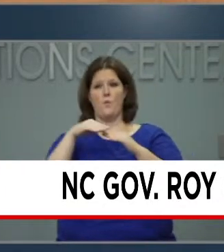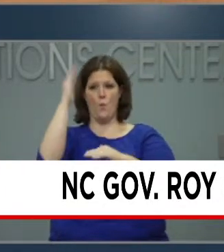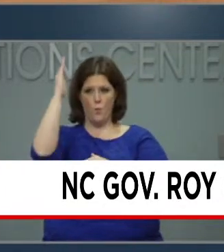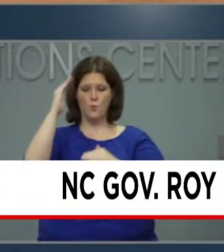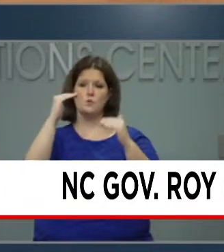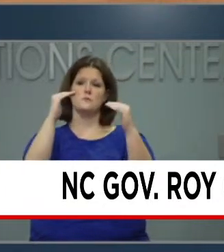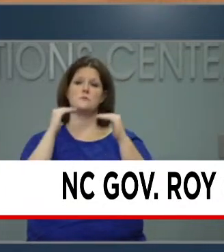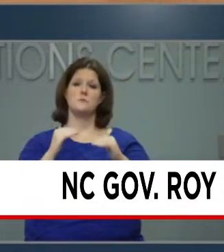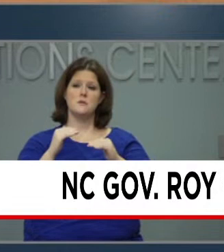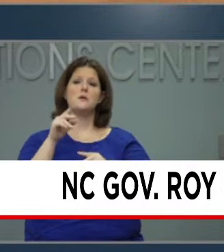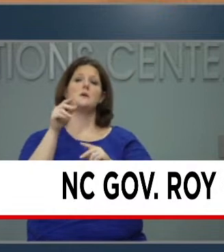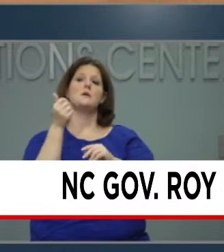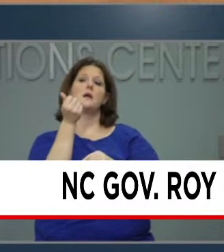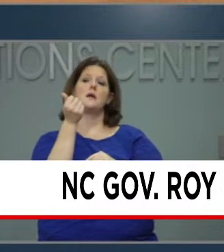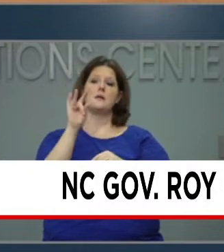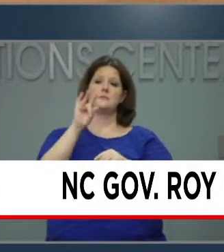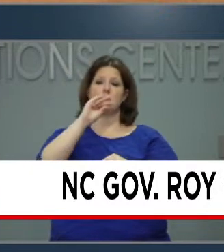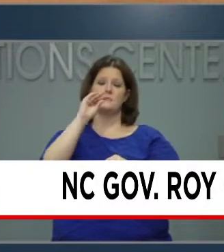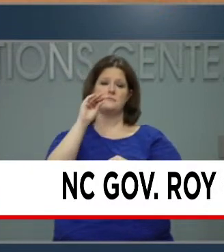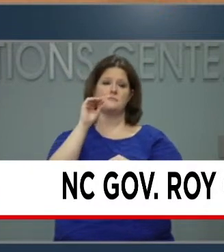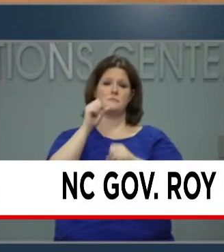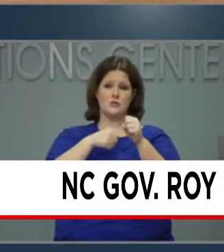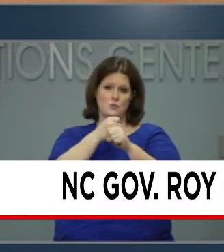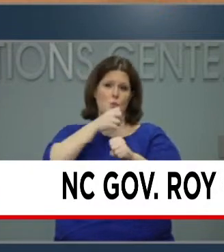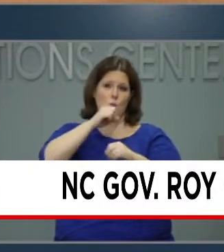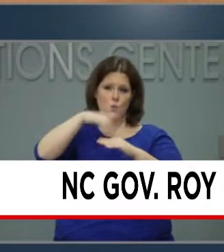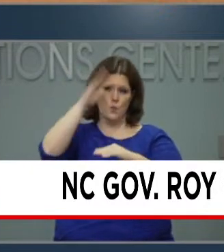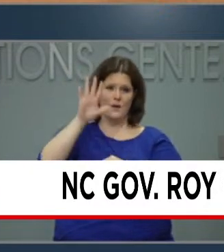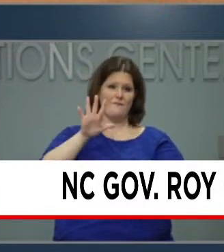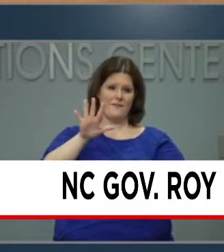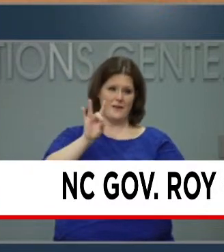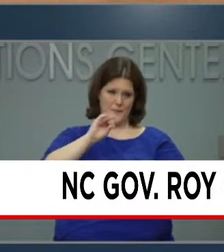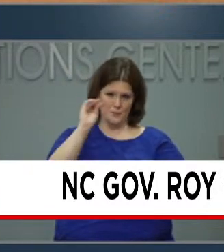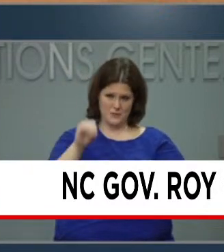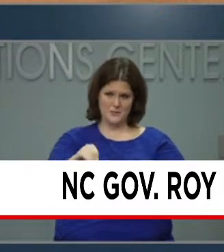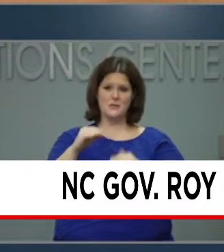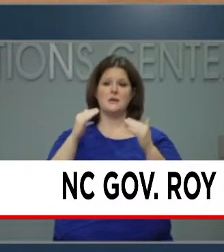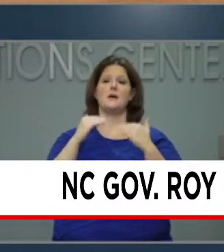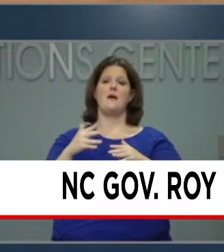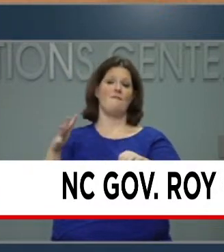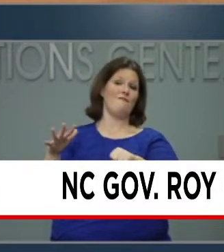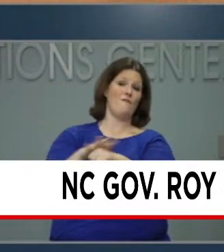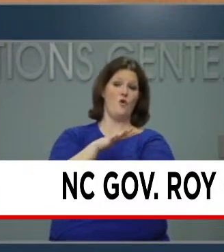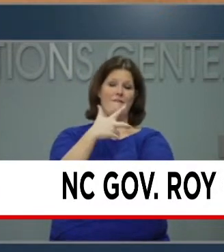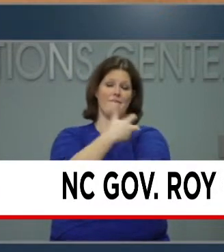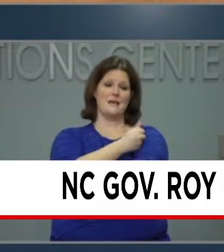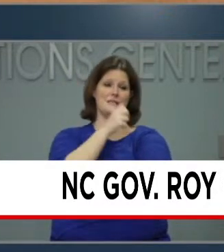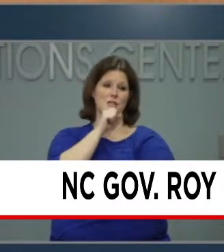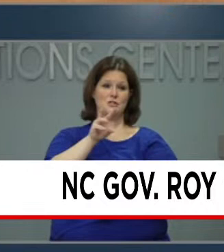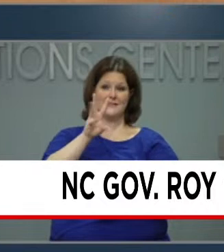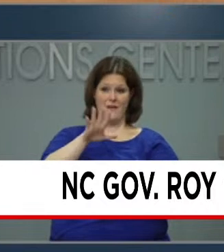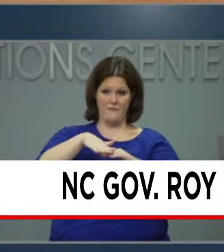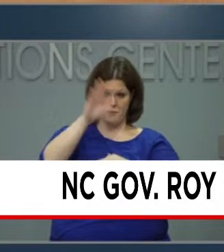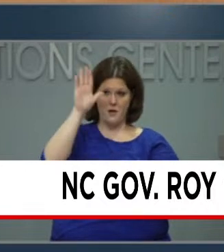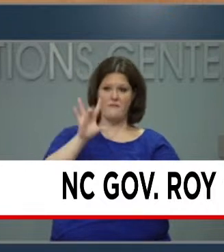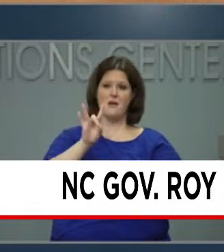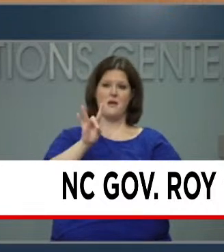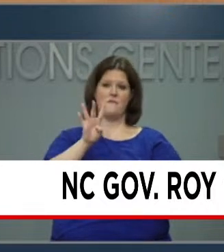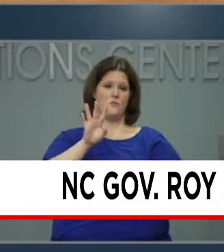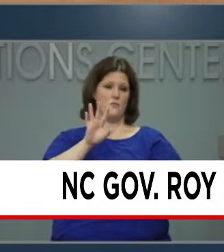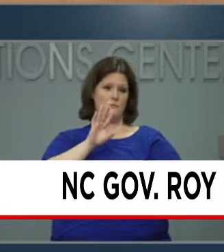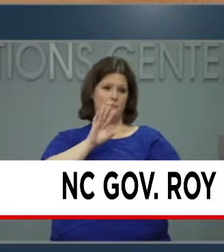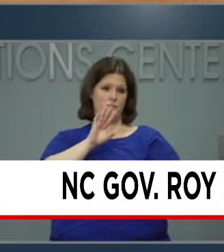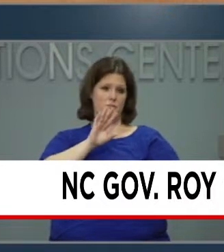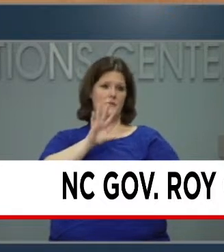fully vaccinated, and 85% of those 65 and older are fully vaccinated. Our last slide today is a new one. It